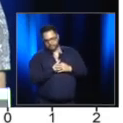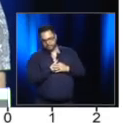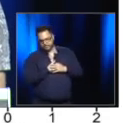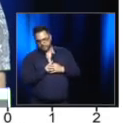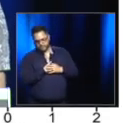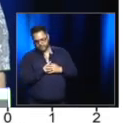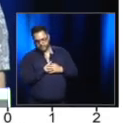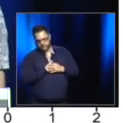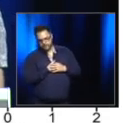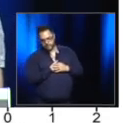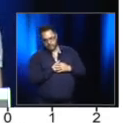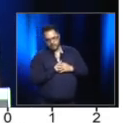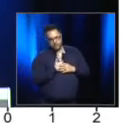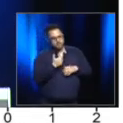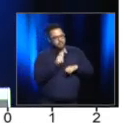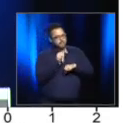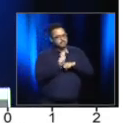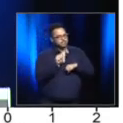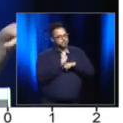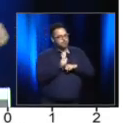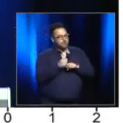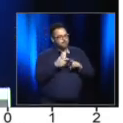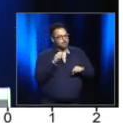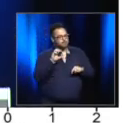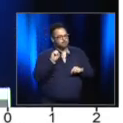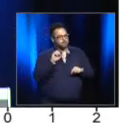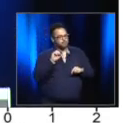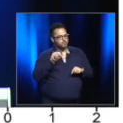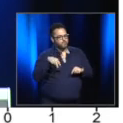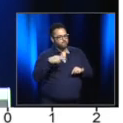by my student Sophia, who's down here somewhere.